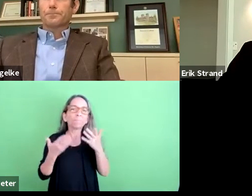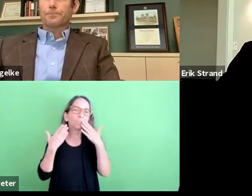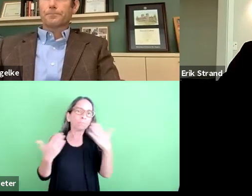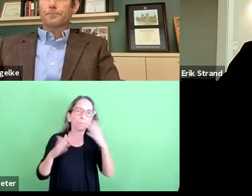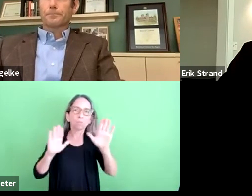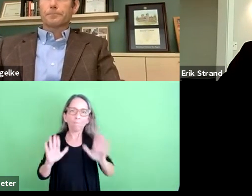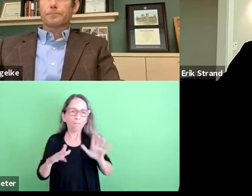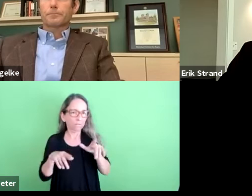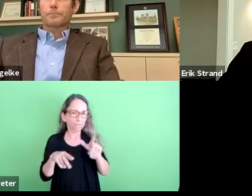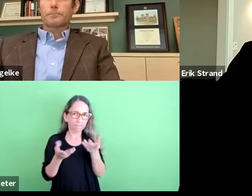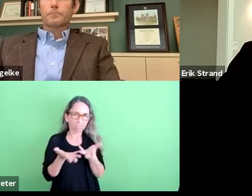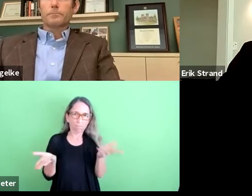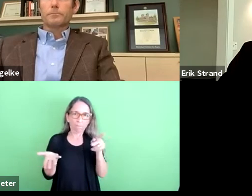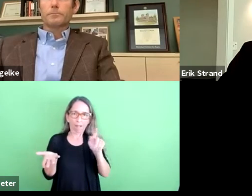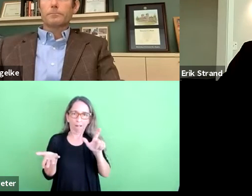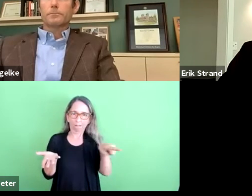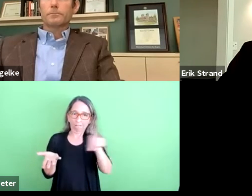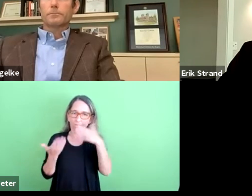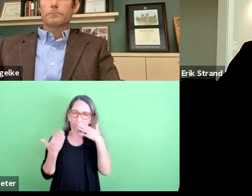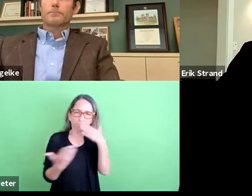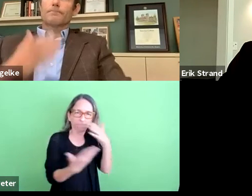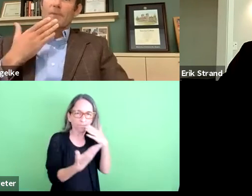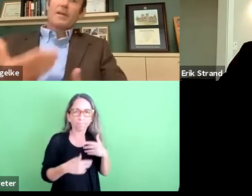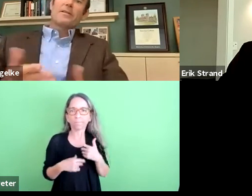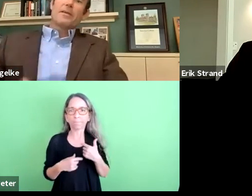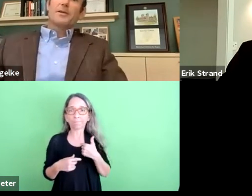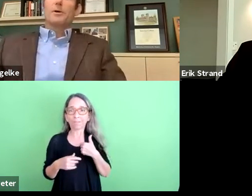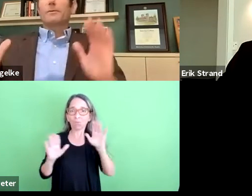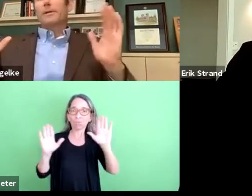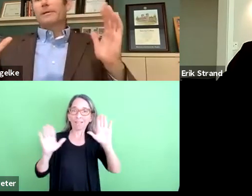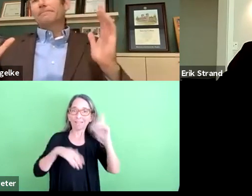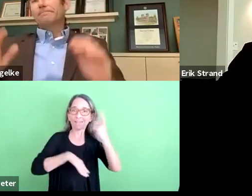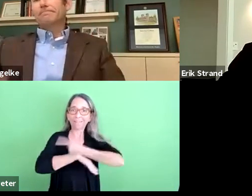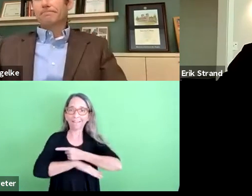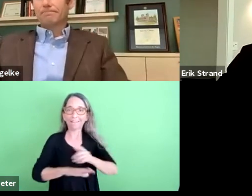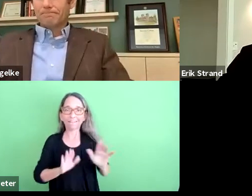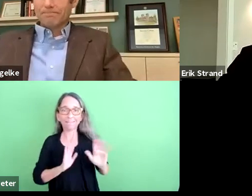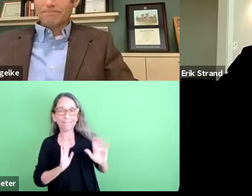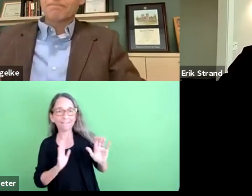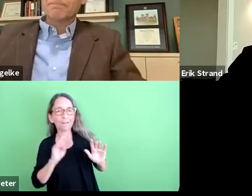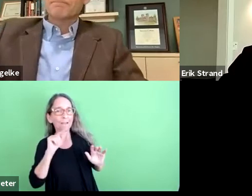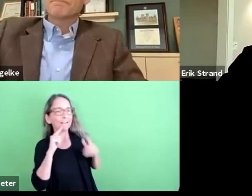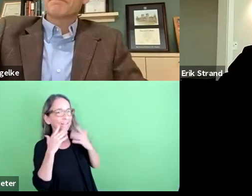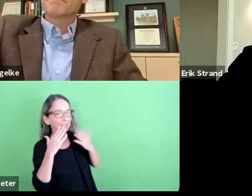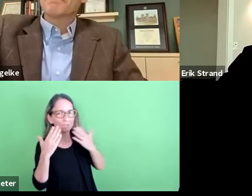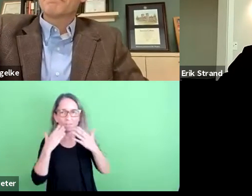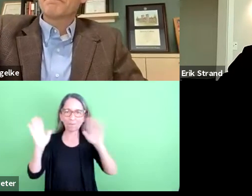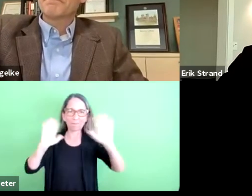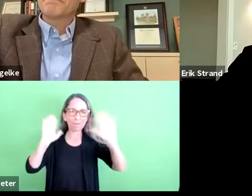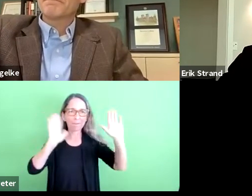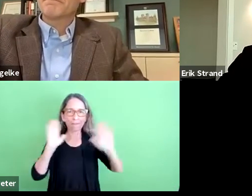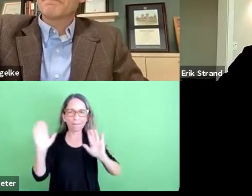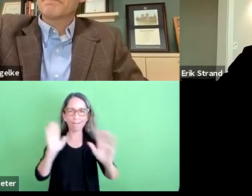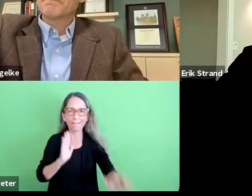thank everybody, and you all have a great day. Okay. Thank you, Matt. Thank you, everybody. Thank you, Matt. Bye. Bye-bye.